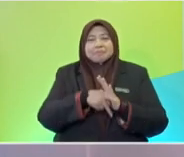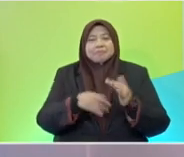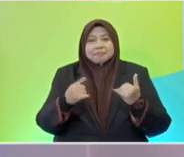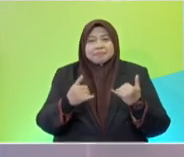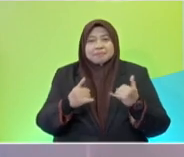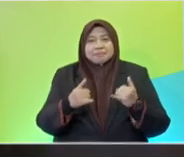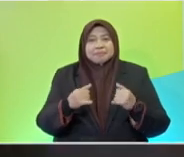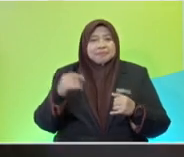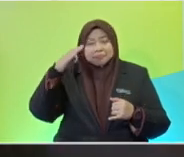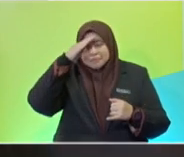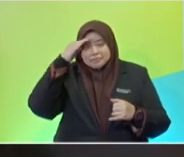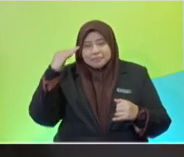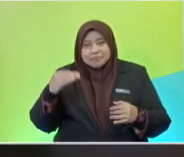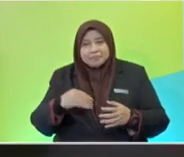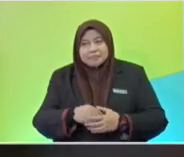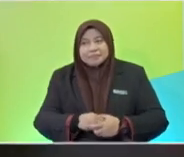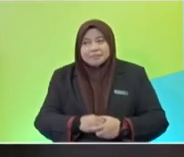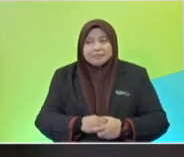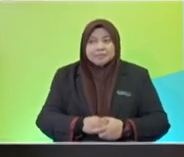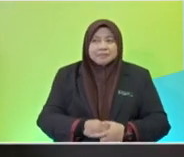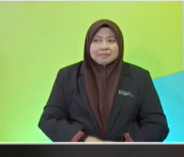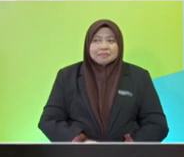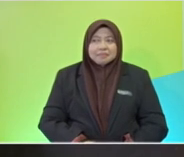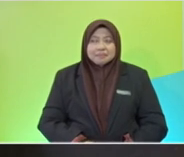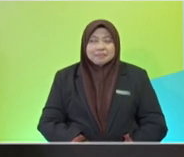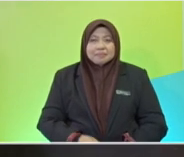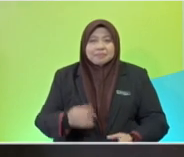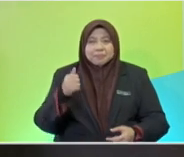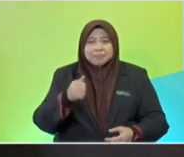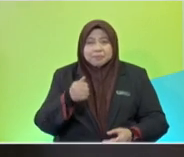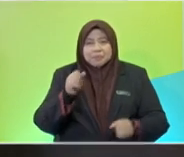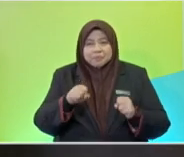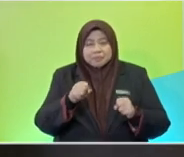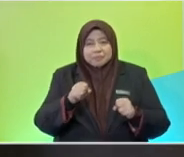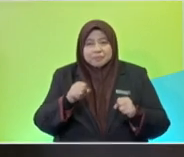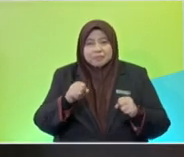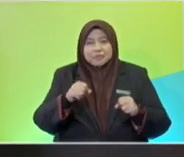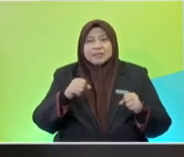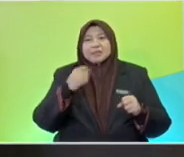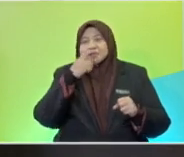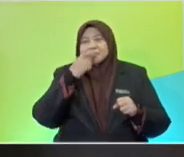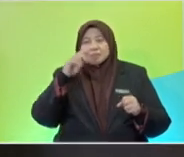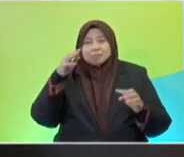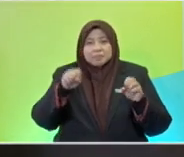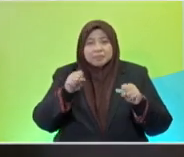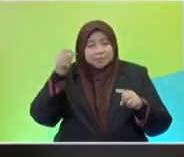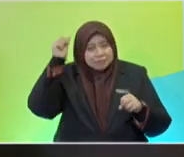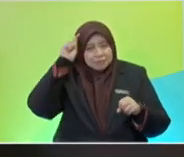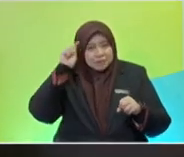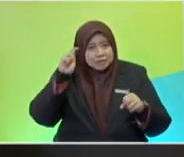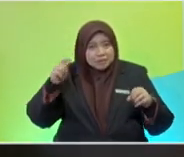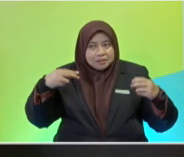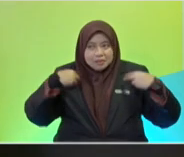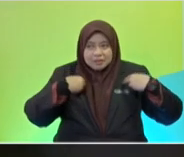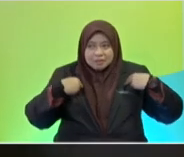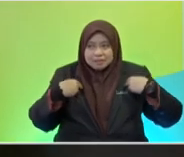paper puppets? Okay, let me see can anyone guess this animal? Don't look at it yet. Ooh, let me just put it in quick. Okay, here we